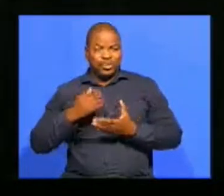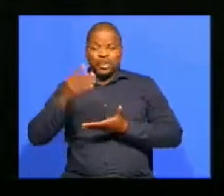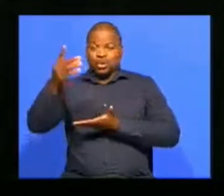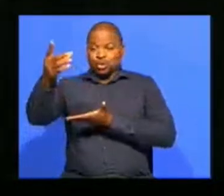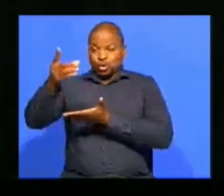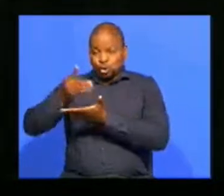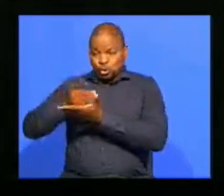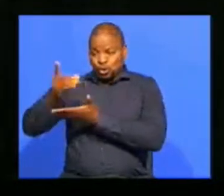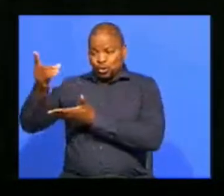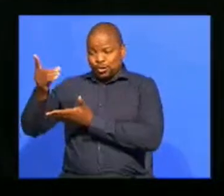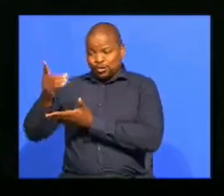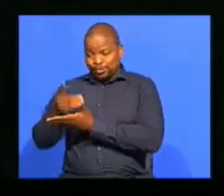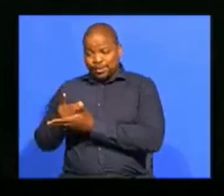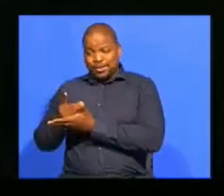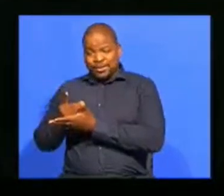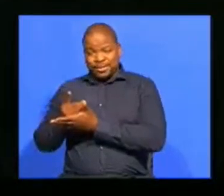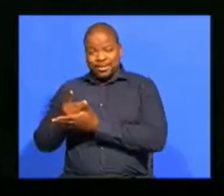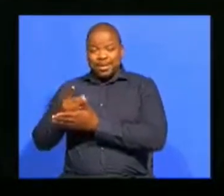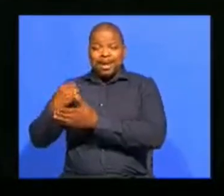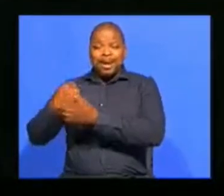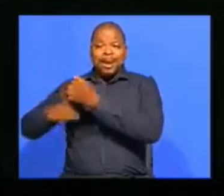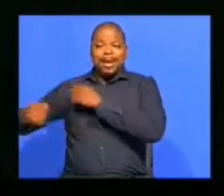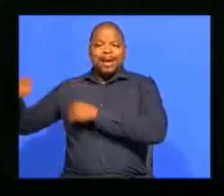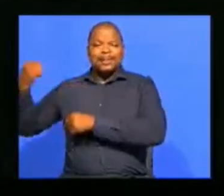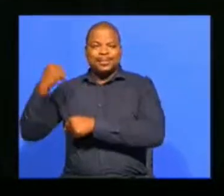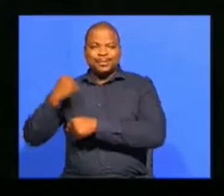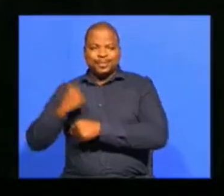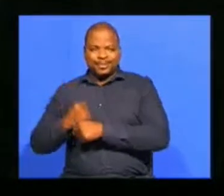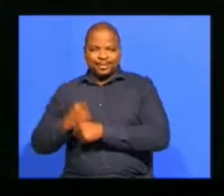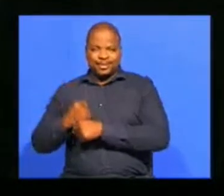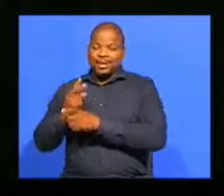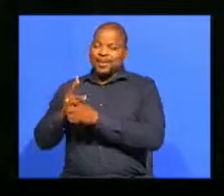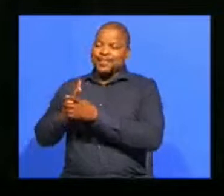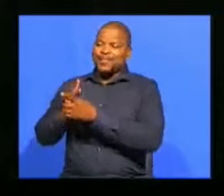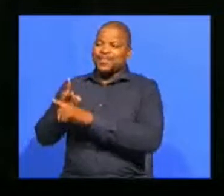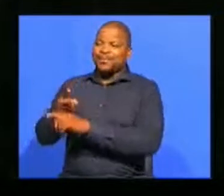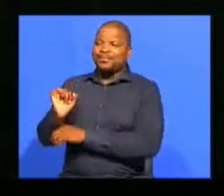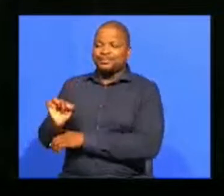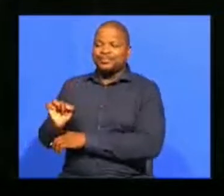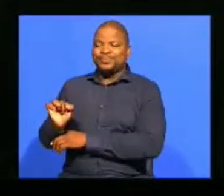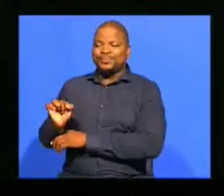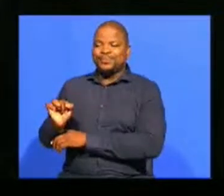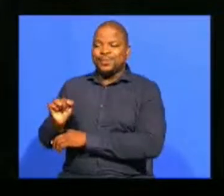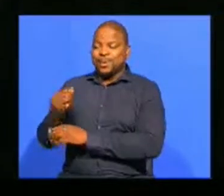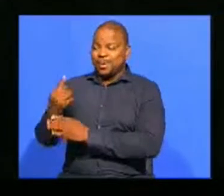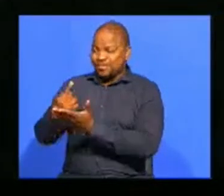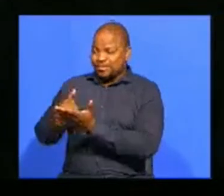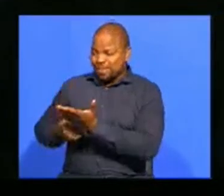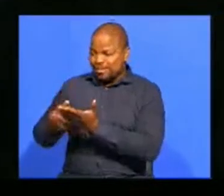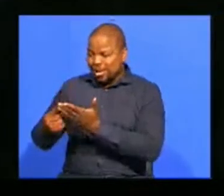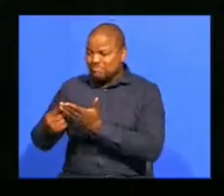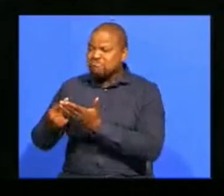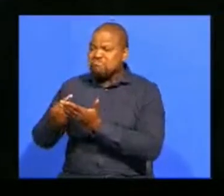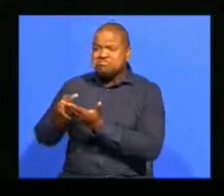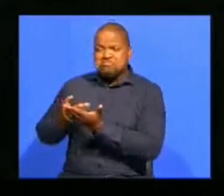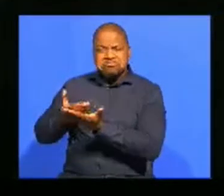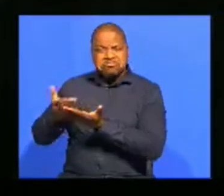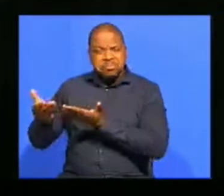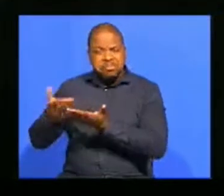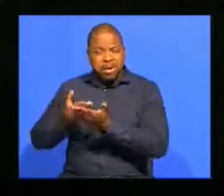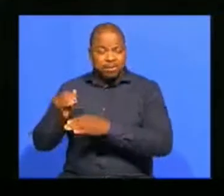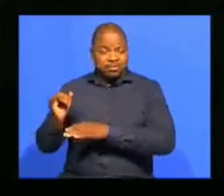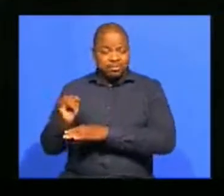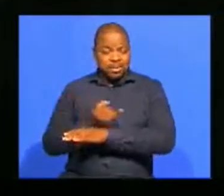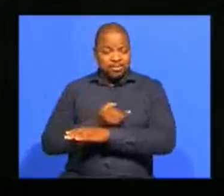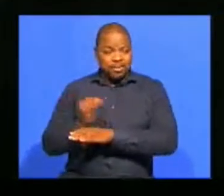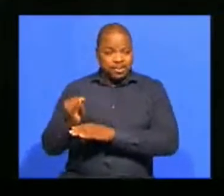document. And so since last year, when we went to the Bahamas, there have been discussions back and forth between the